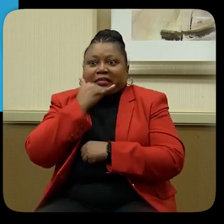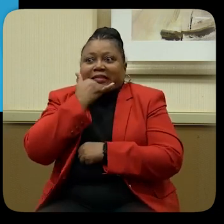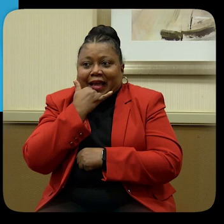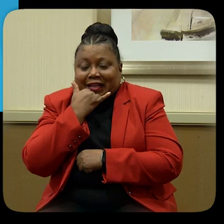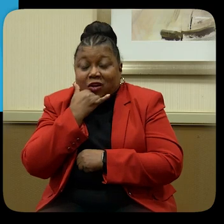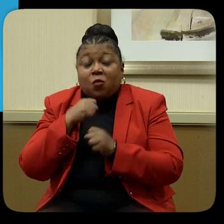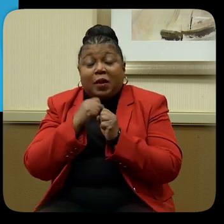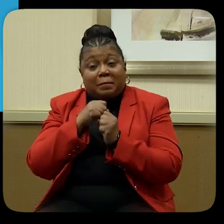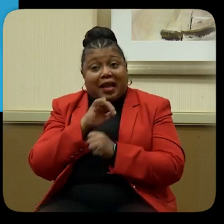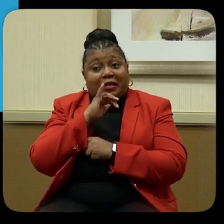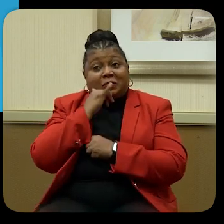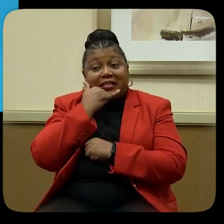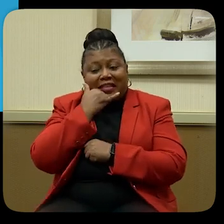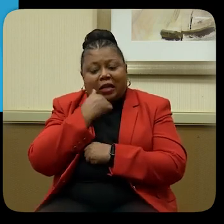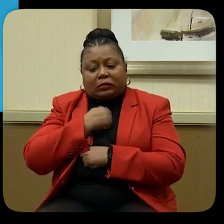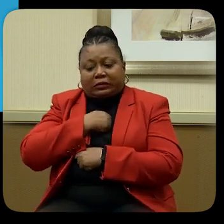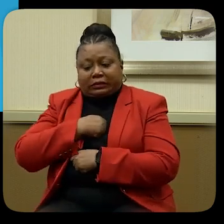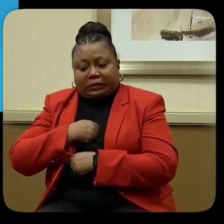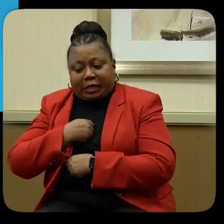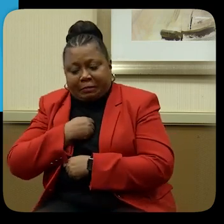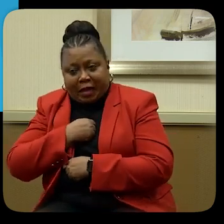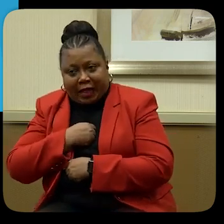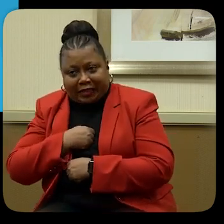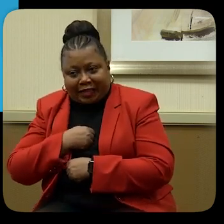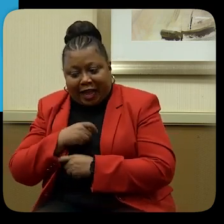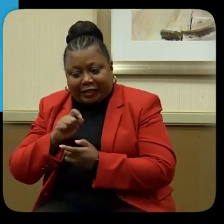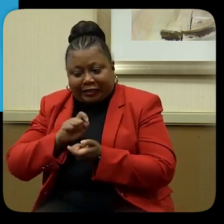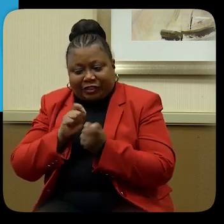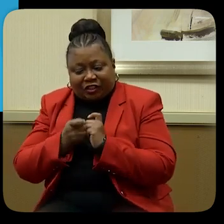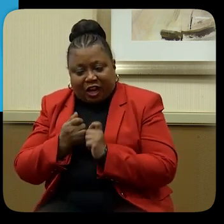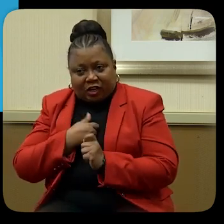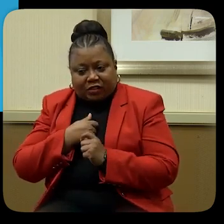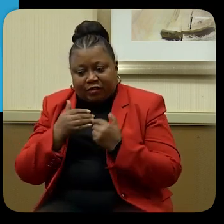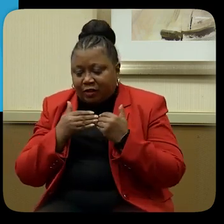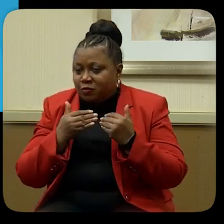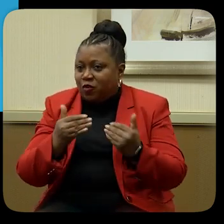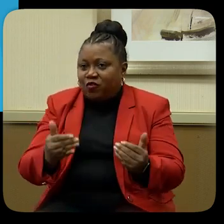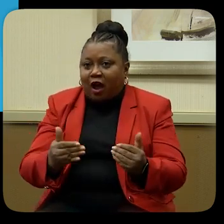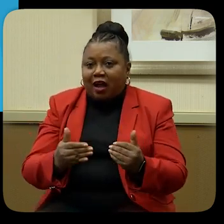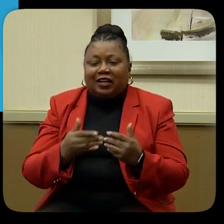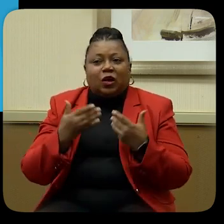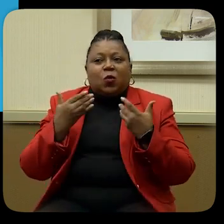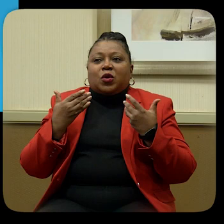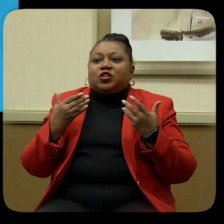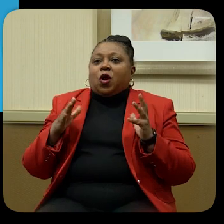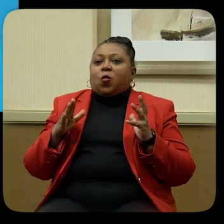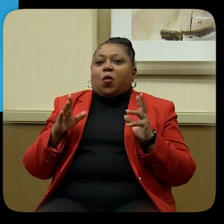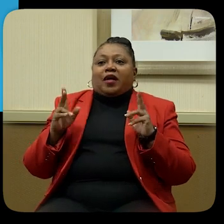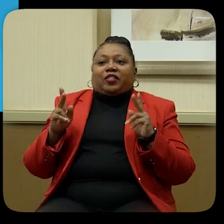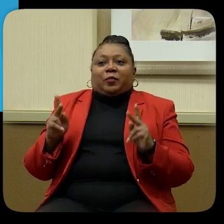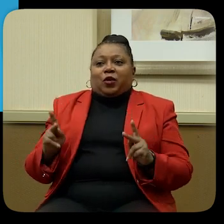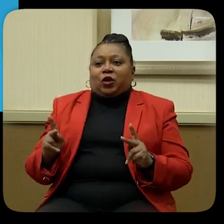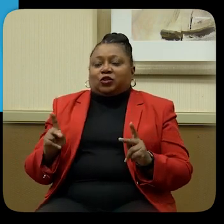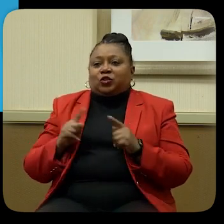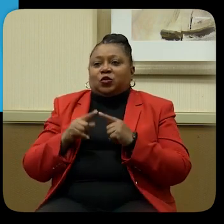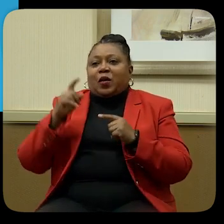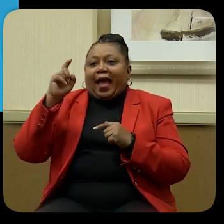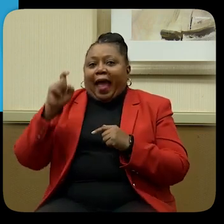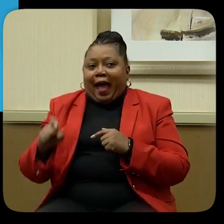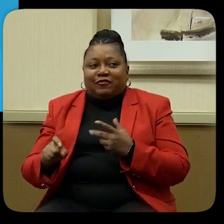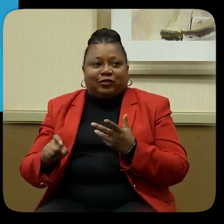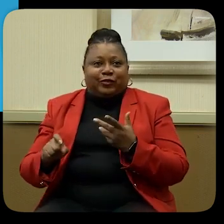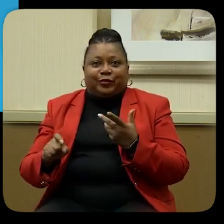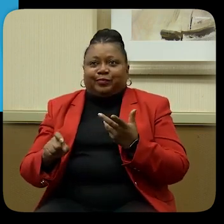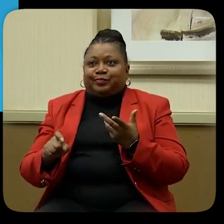So when we make a mistake, we apologize, correct ourselves, and move on. We don't want the person to have